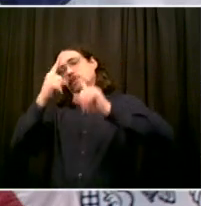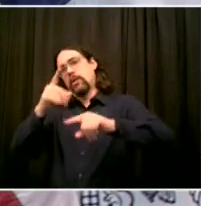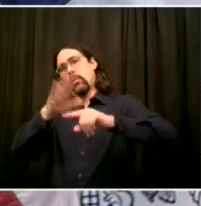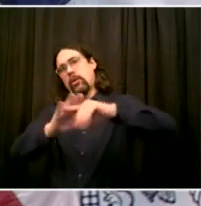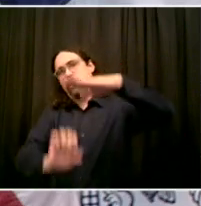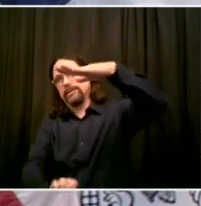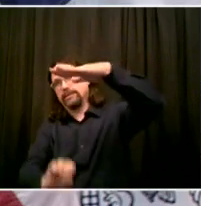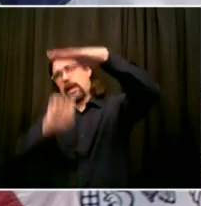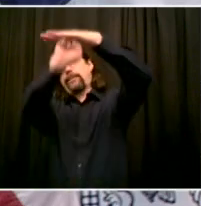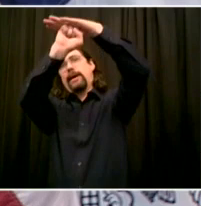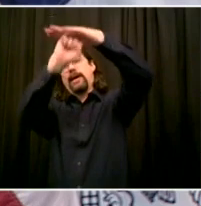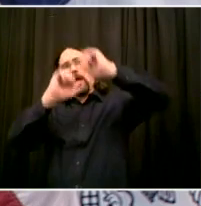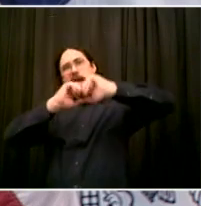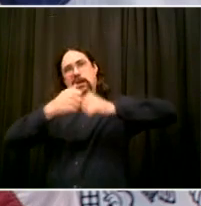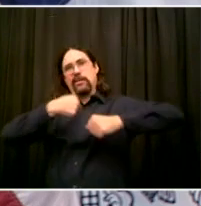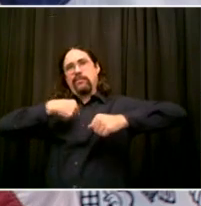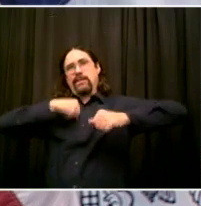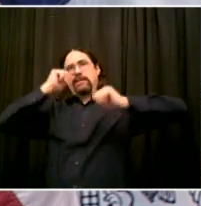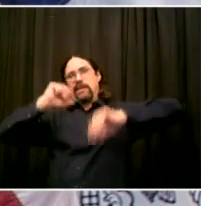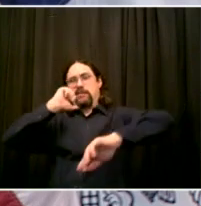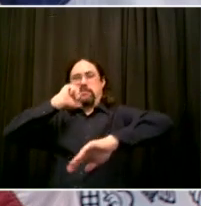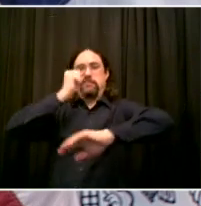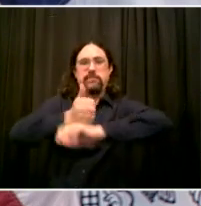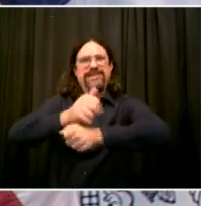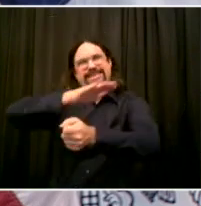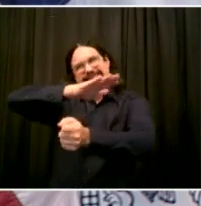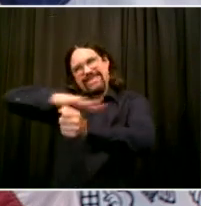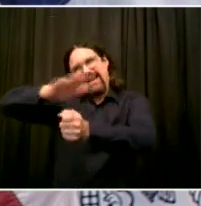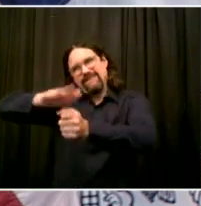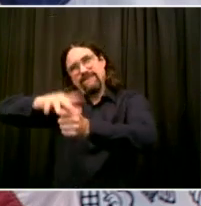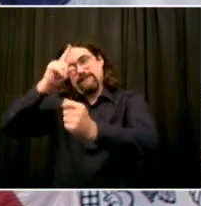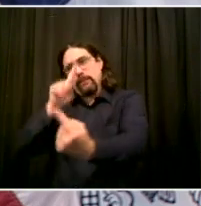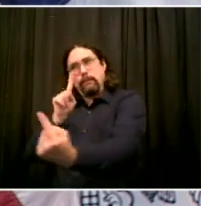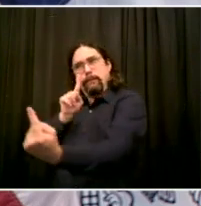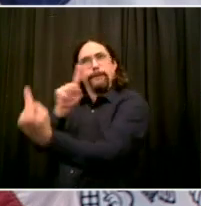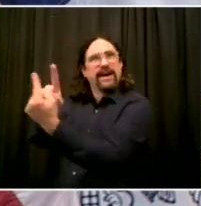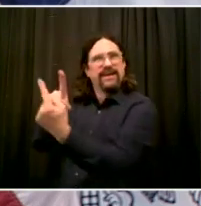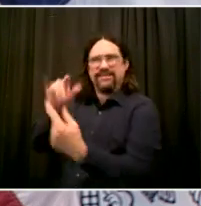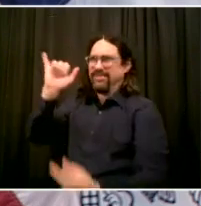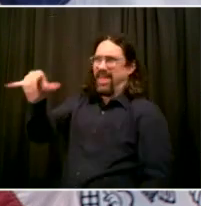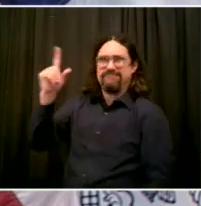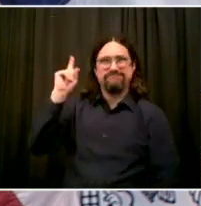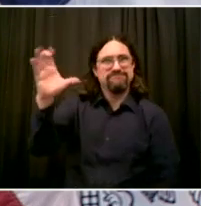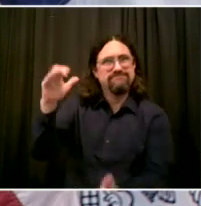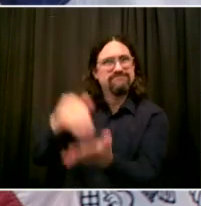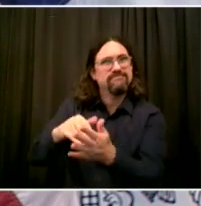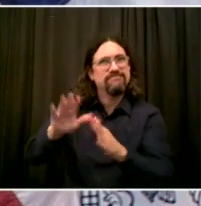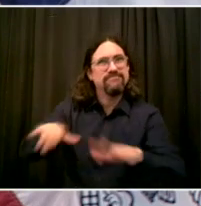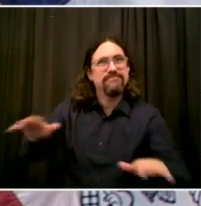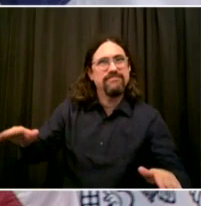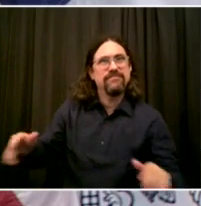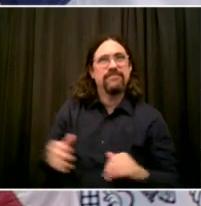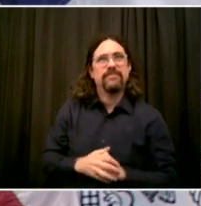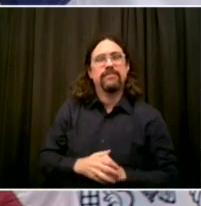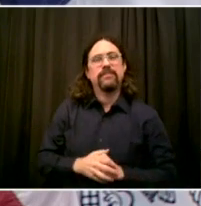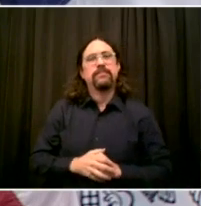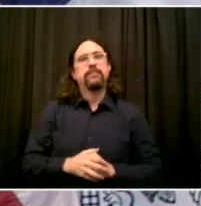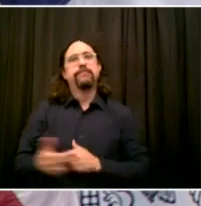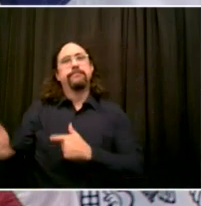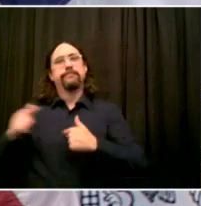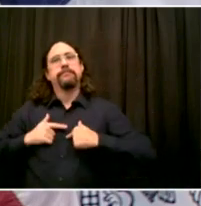you've put in. And this is going to take a lot of creativity and a lot of effort. But again, right now we can say